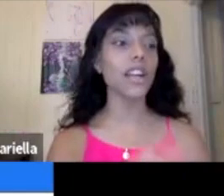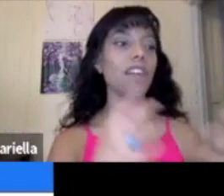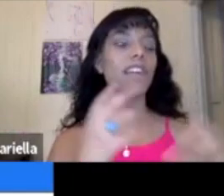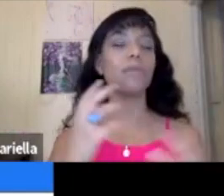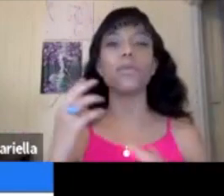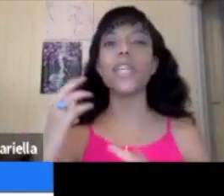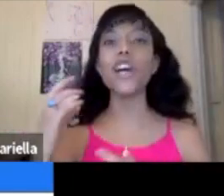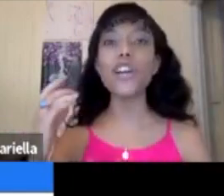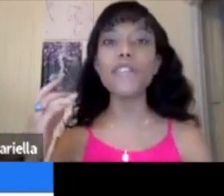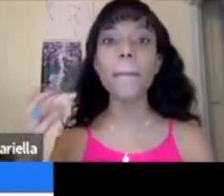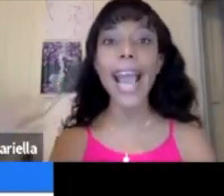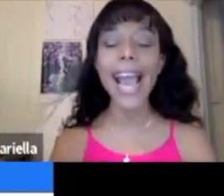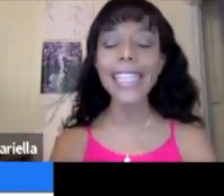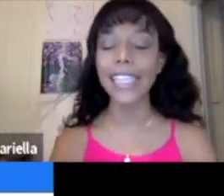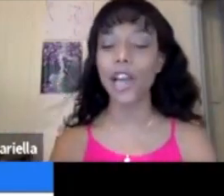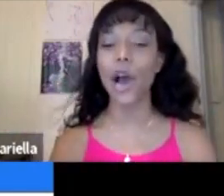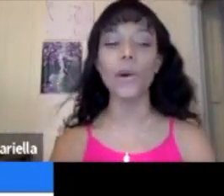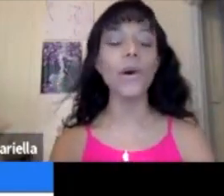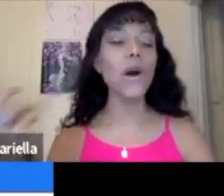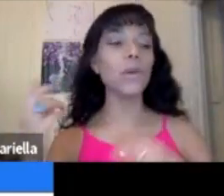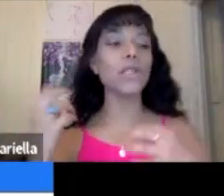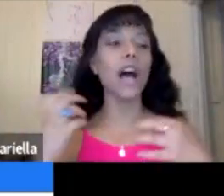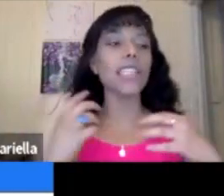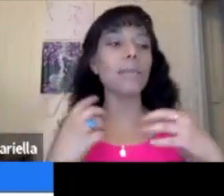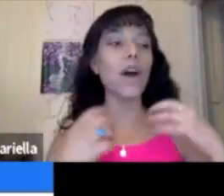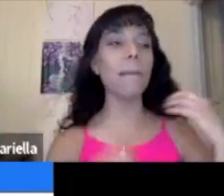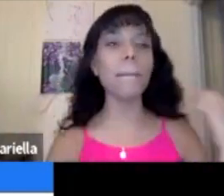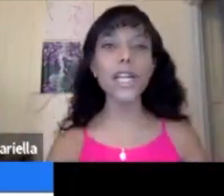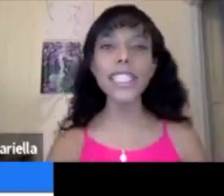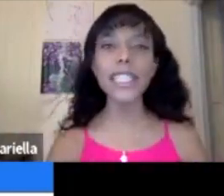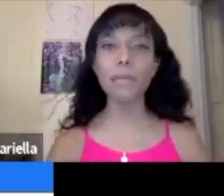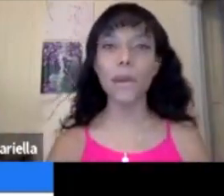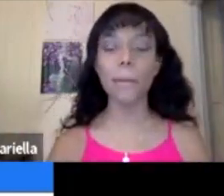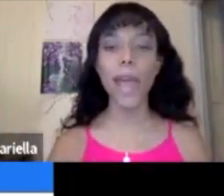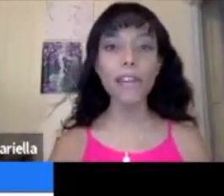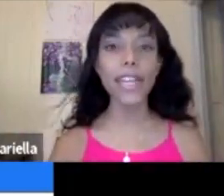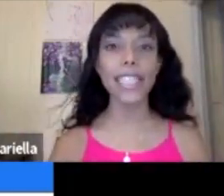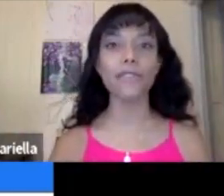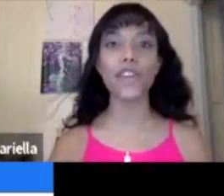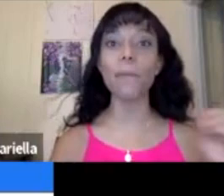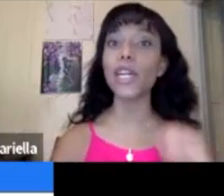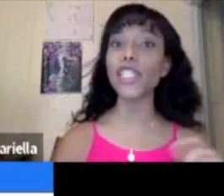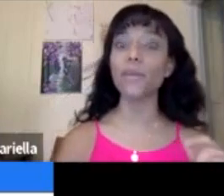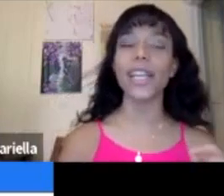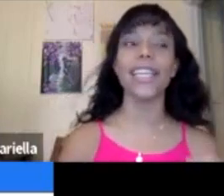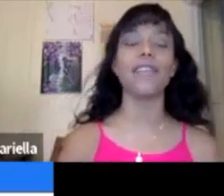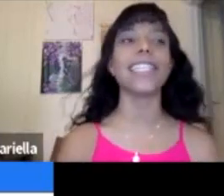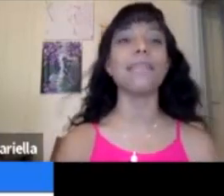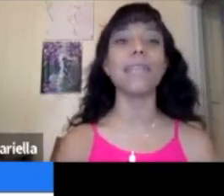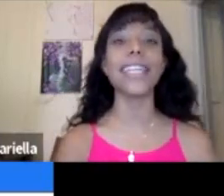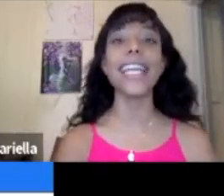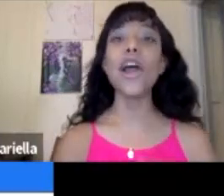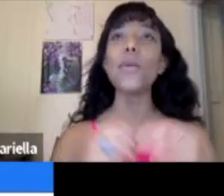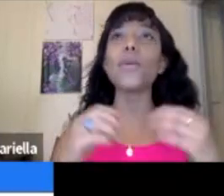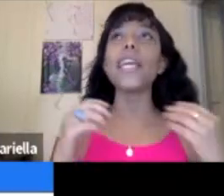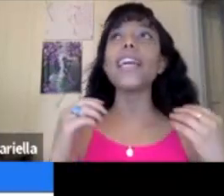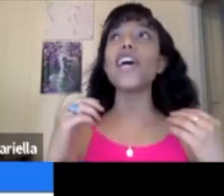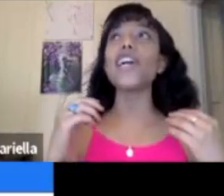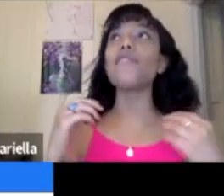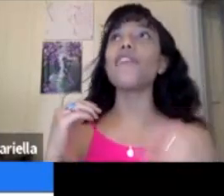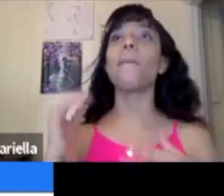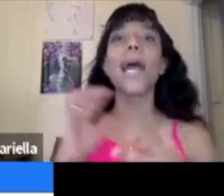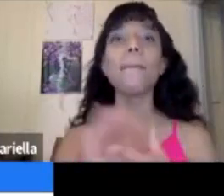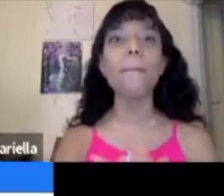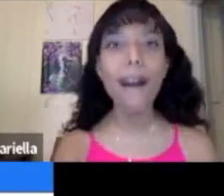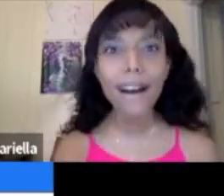tools that are available. We heard from Andy O, who talked about emergency preparedness if you're a person with a hearing disability. We